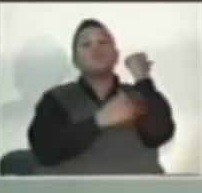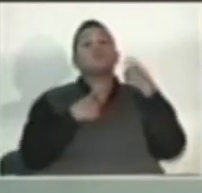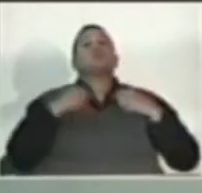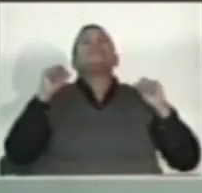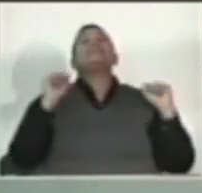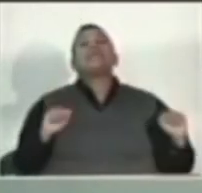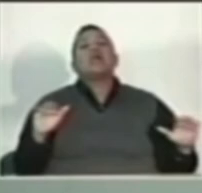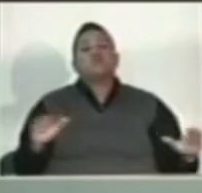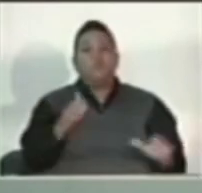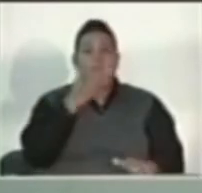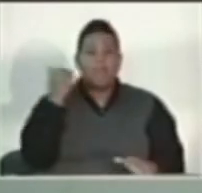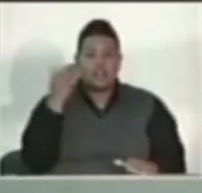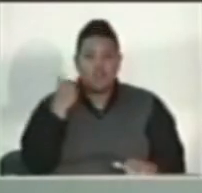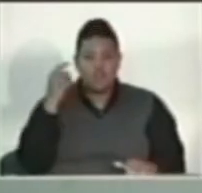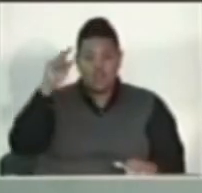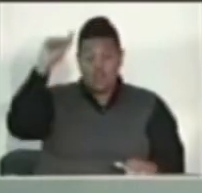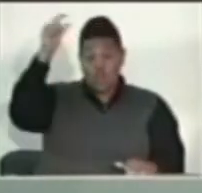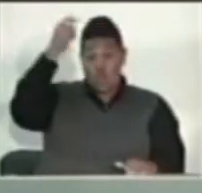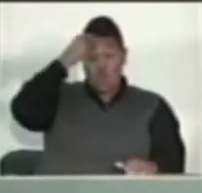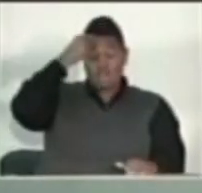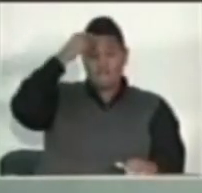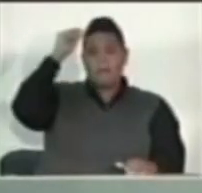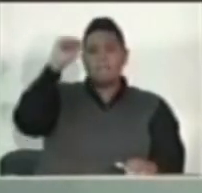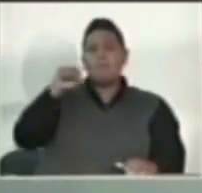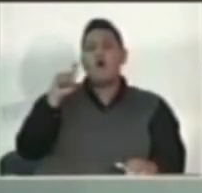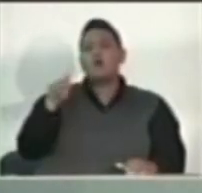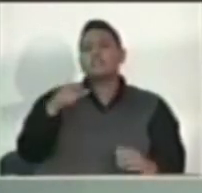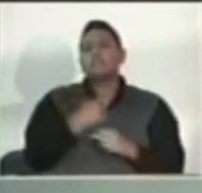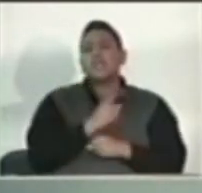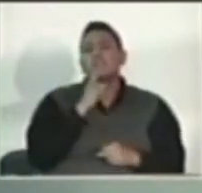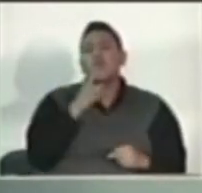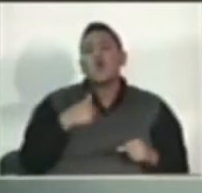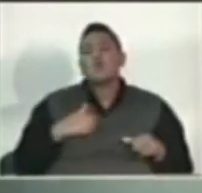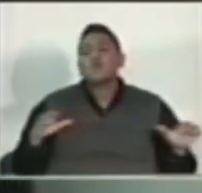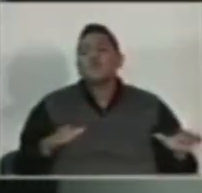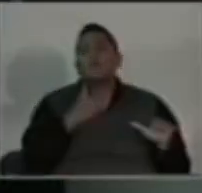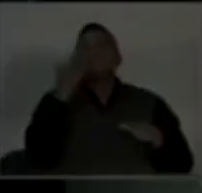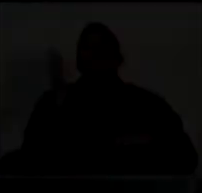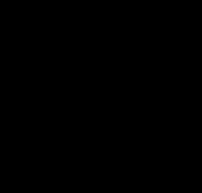Sure. The government, Mr. Speaker, must ensure that we do better than this. Yes.